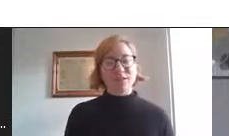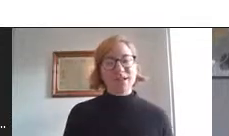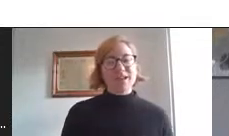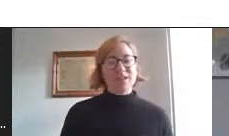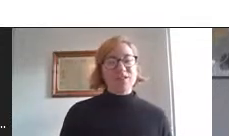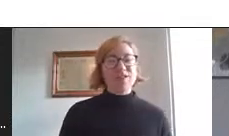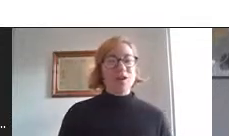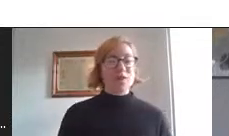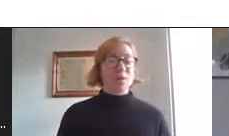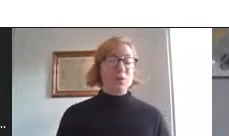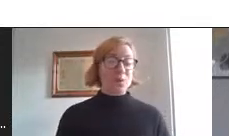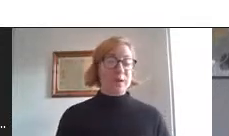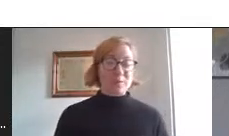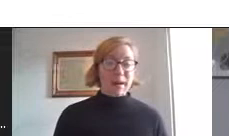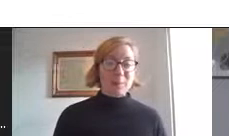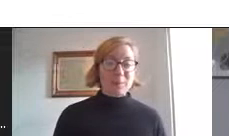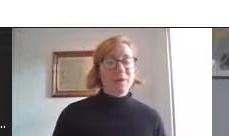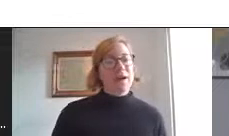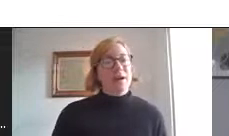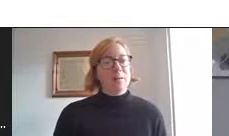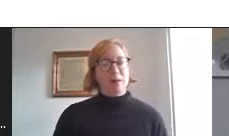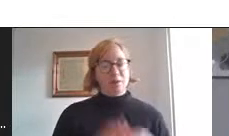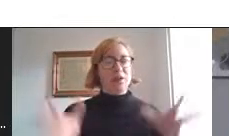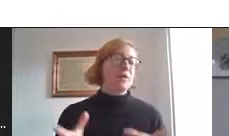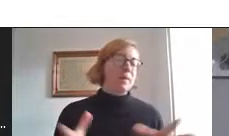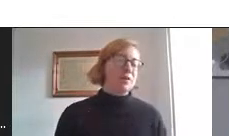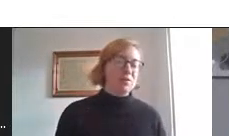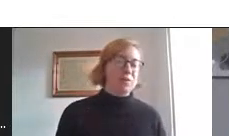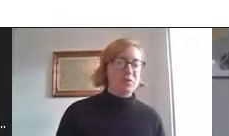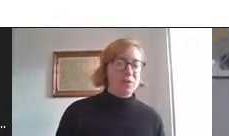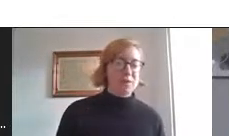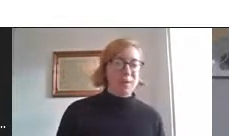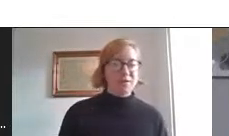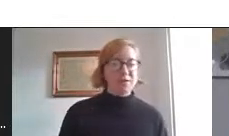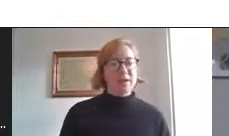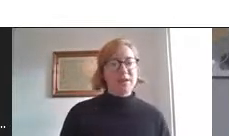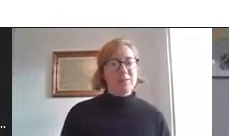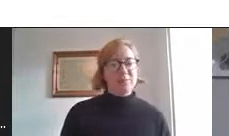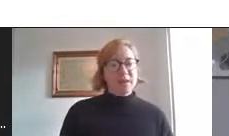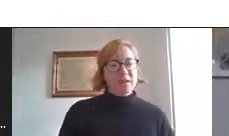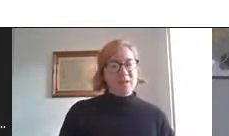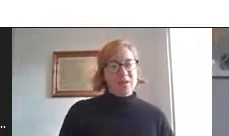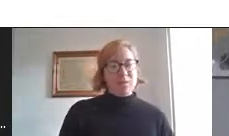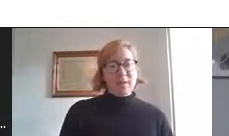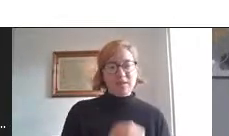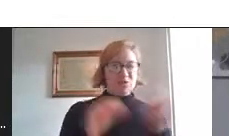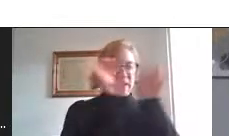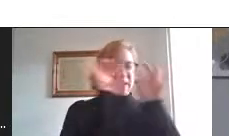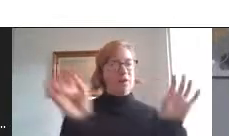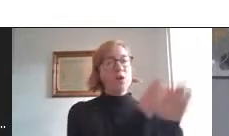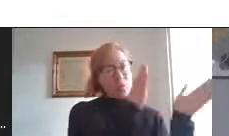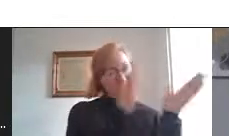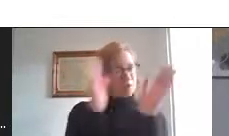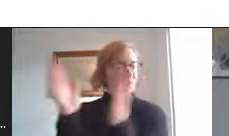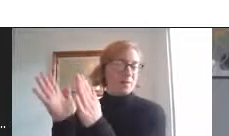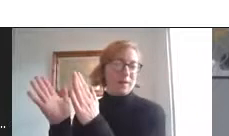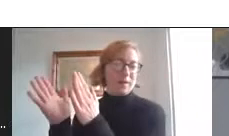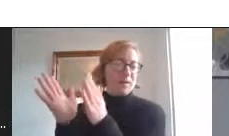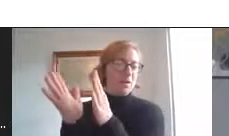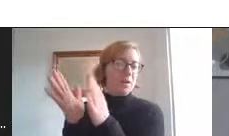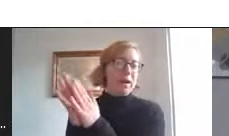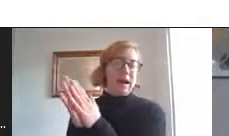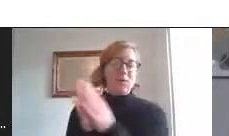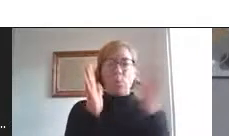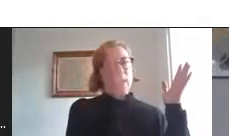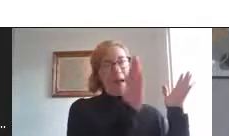quite difficult. So you start off with a talking map, and I'll show you a picture of what a talking map looks like. So you're basically tracking who the child